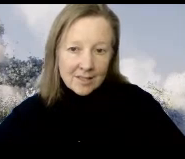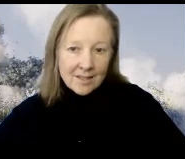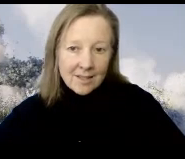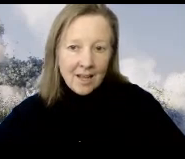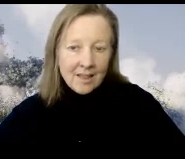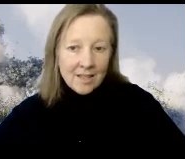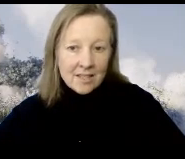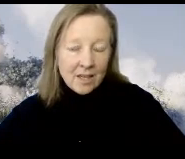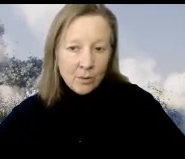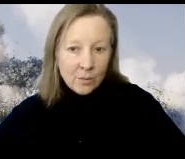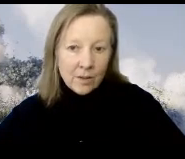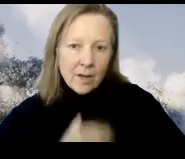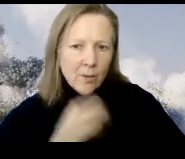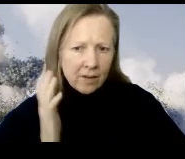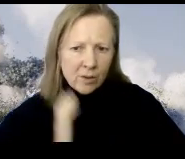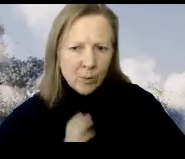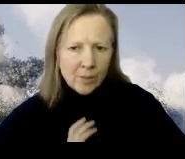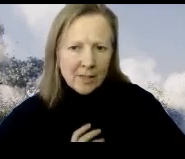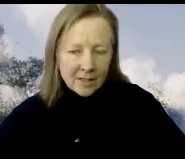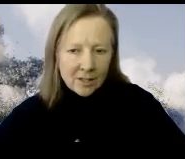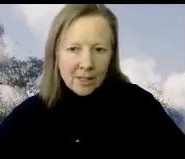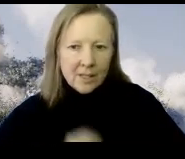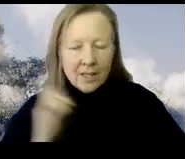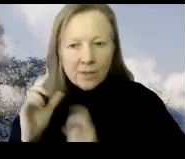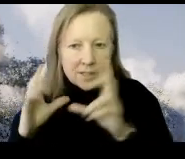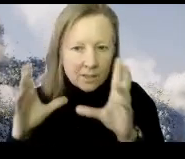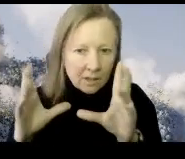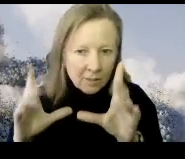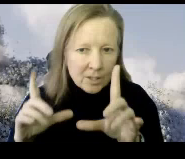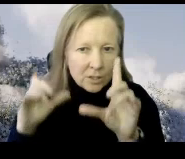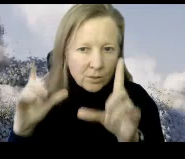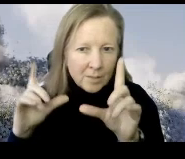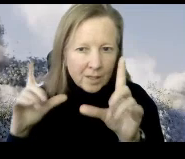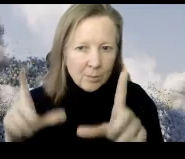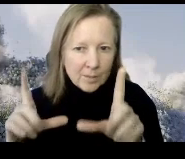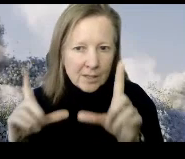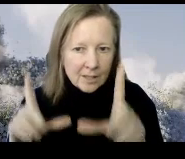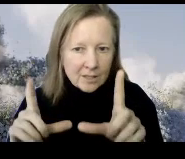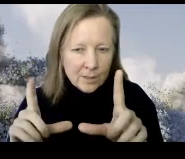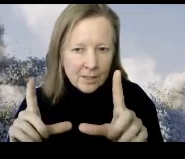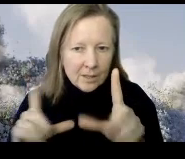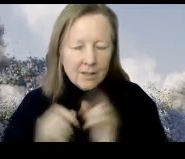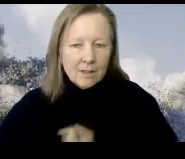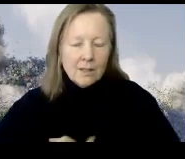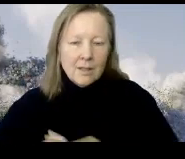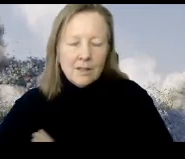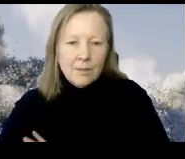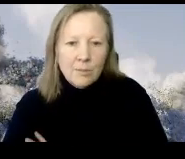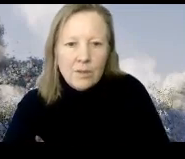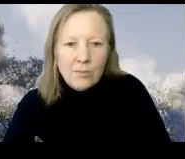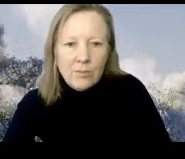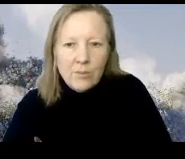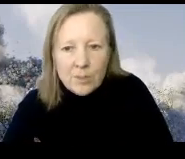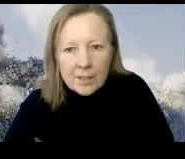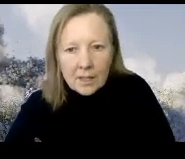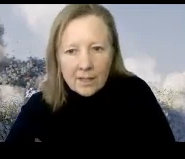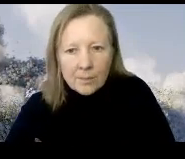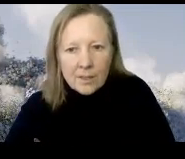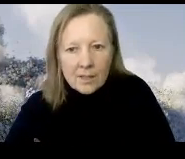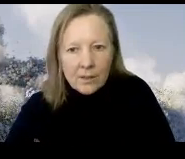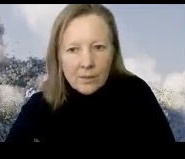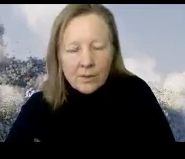assessment, and then tell Olga, oh, I have an appointment next week. Here's the document showing my appointment next week. Then if we have space